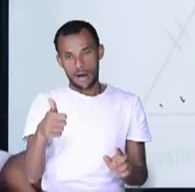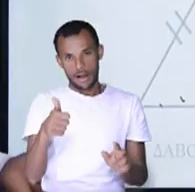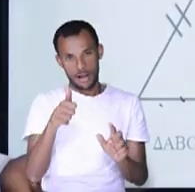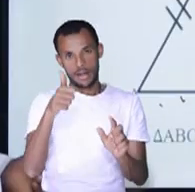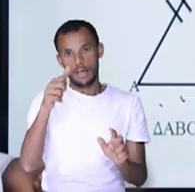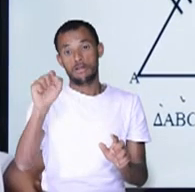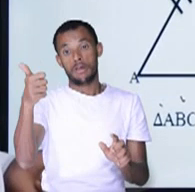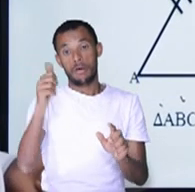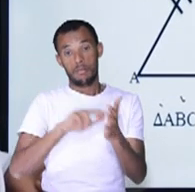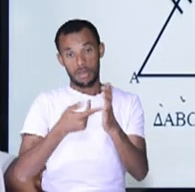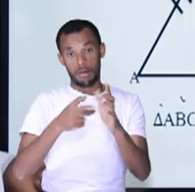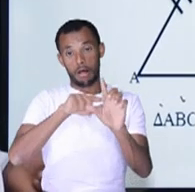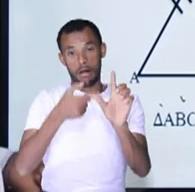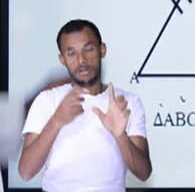theorem.